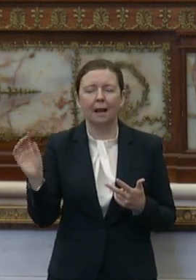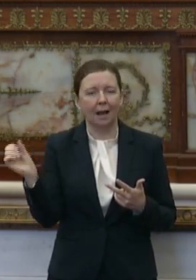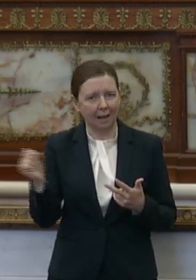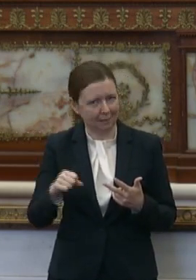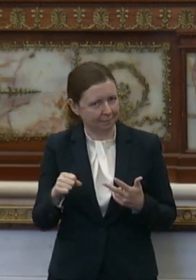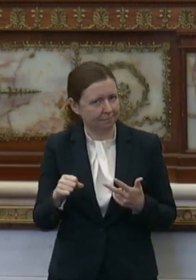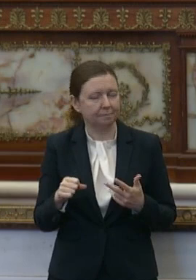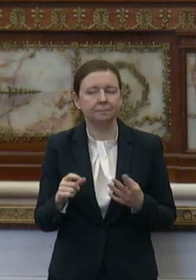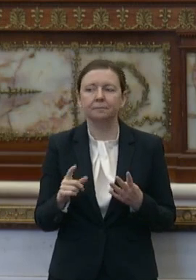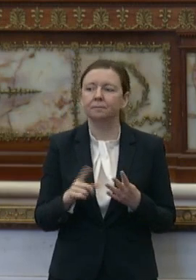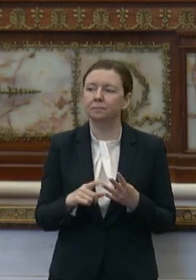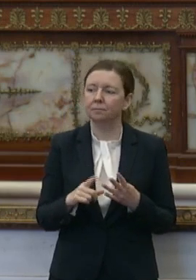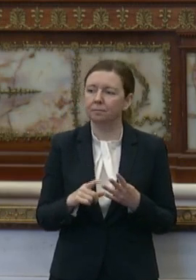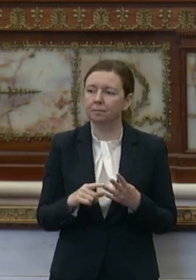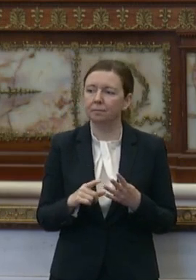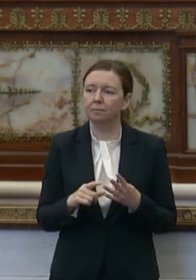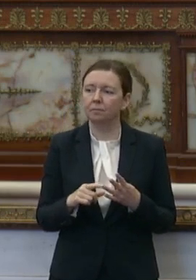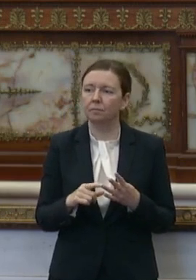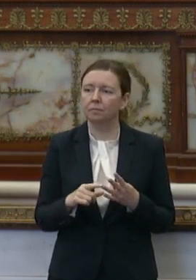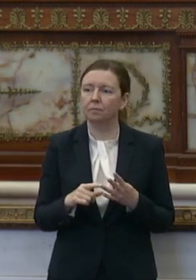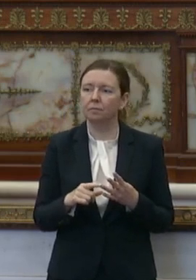Aye. Aye.